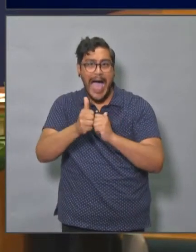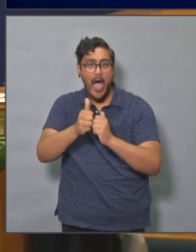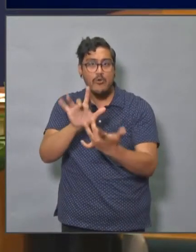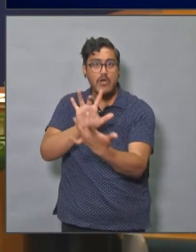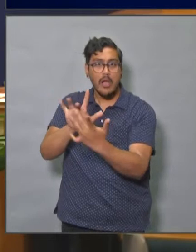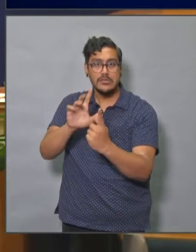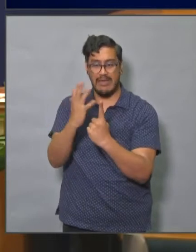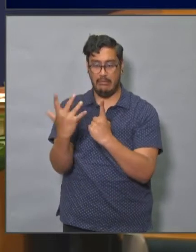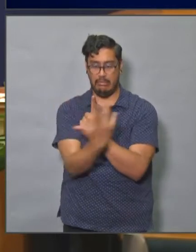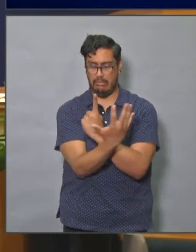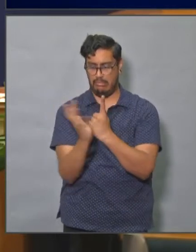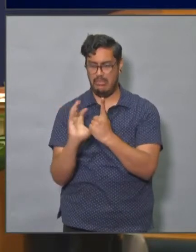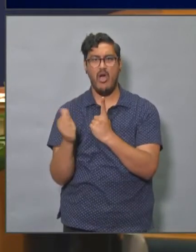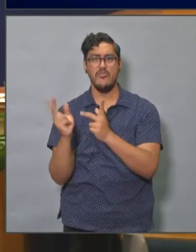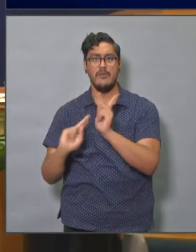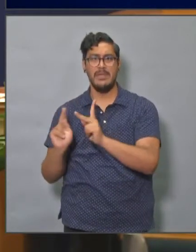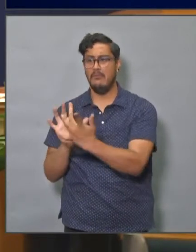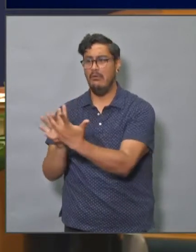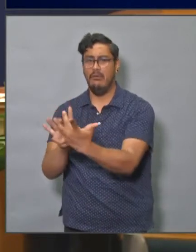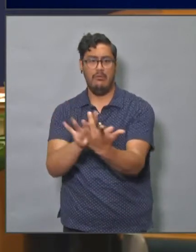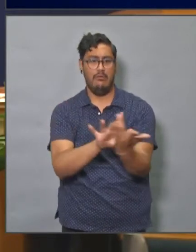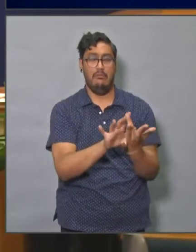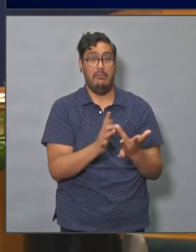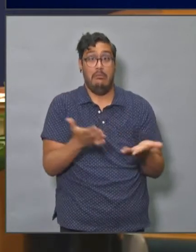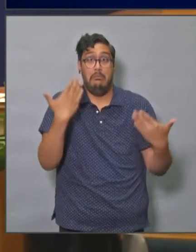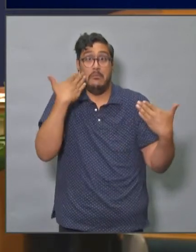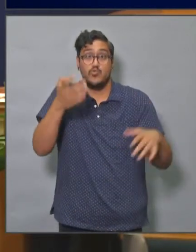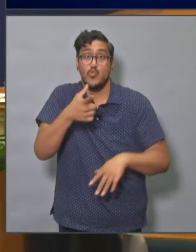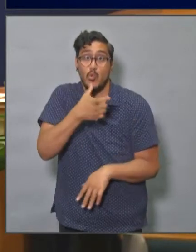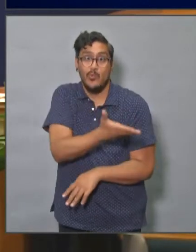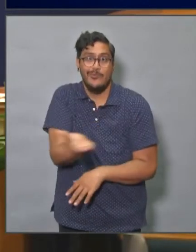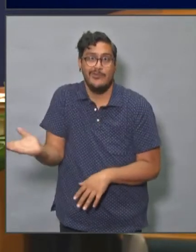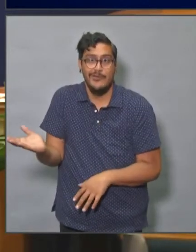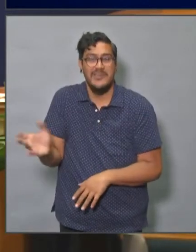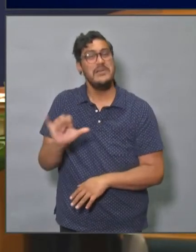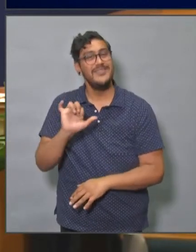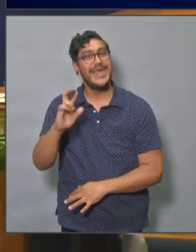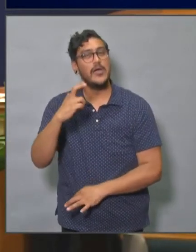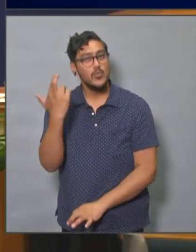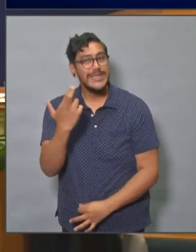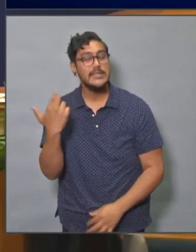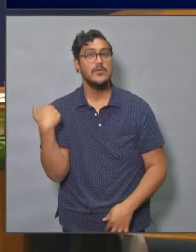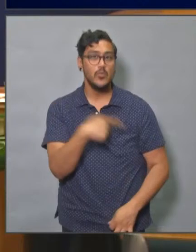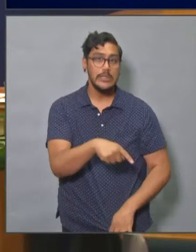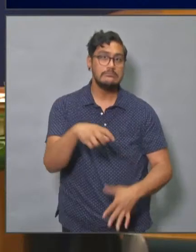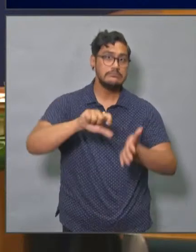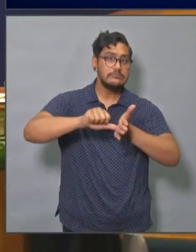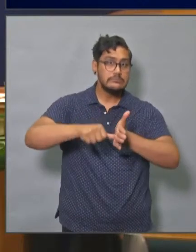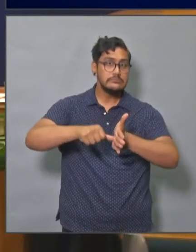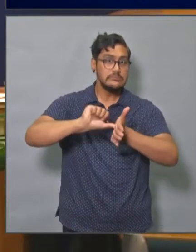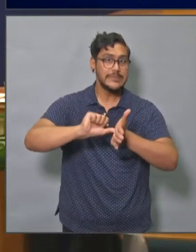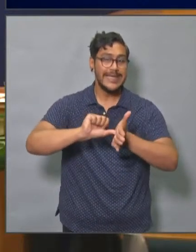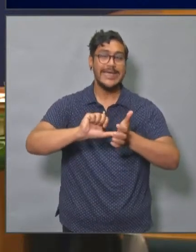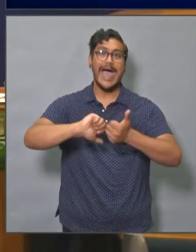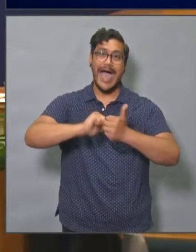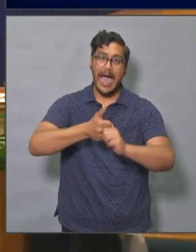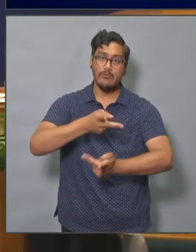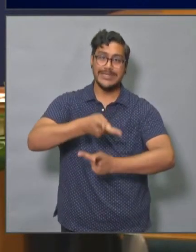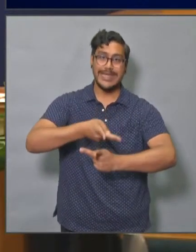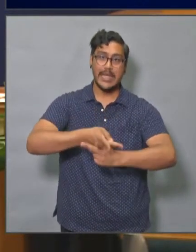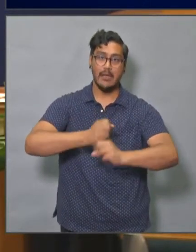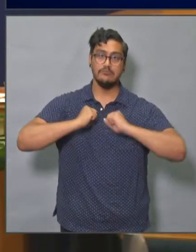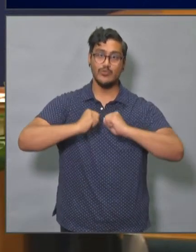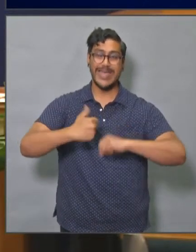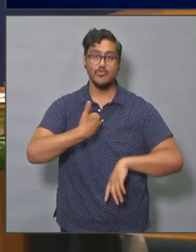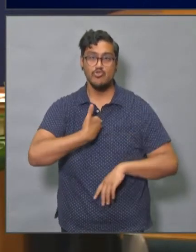other guidance around how people should take care of themselves if they were in fact participating in a protest and they